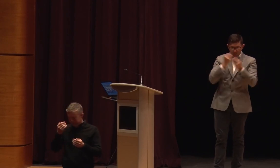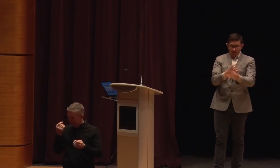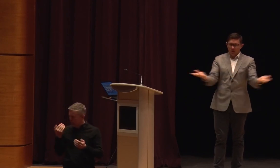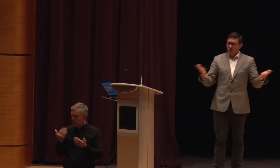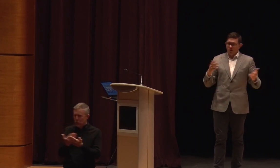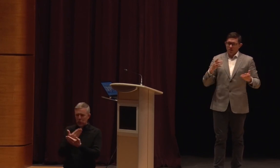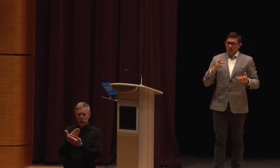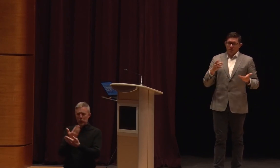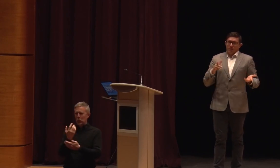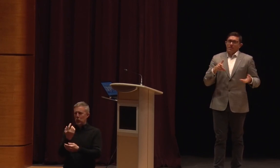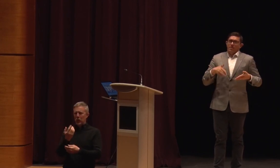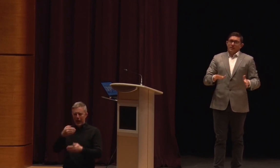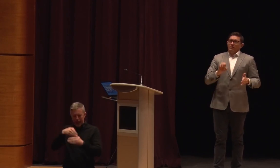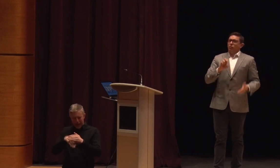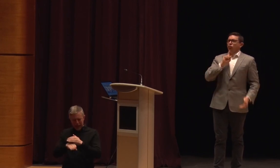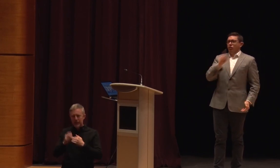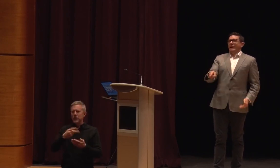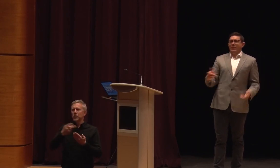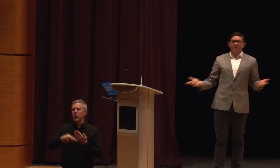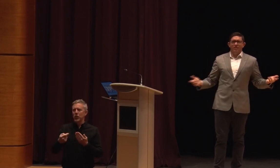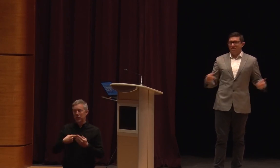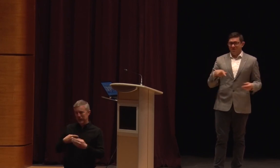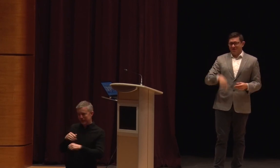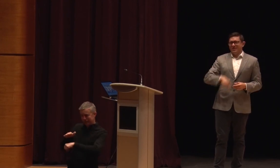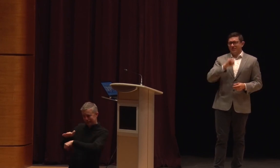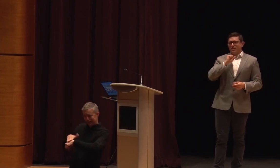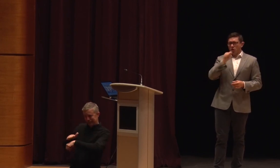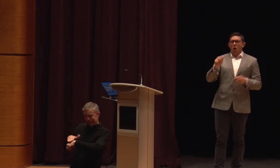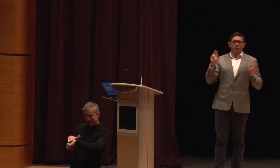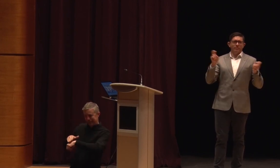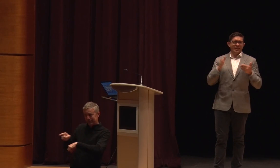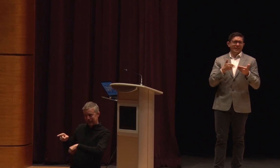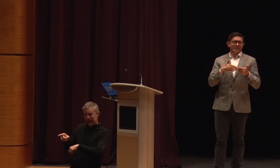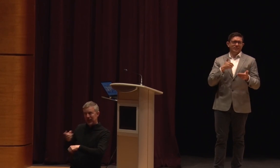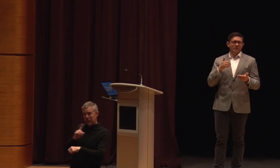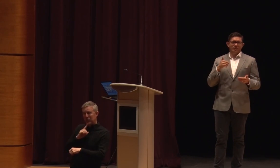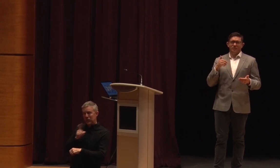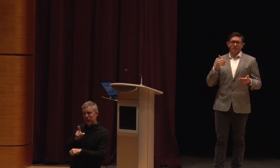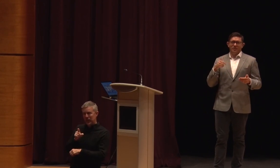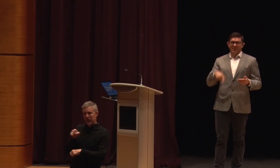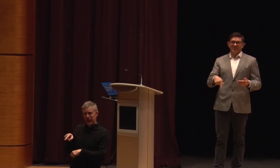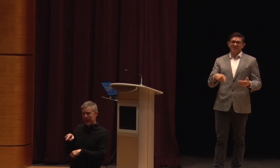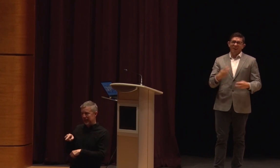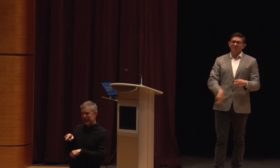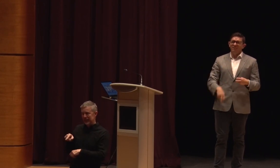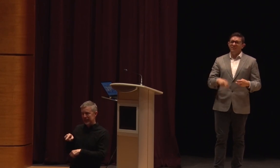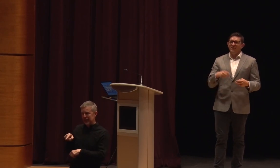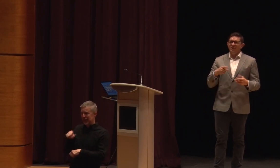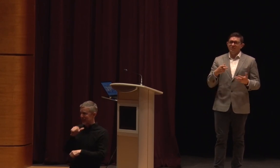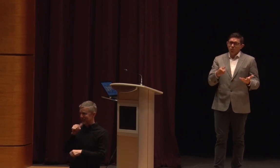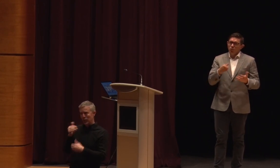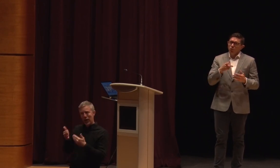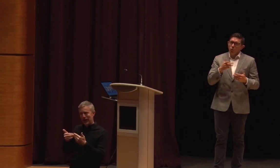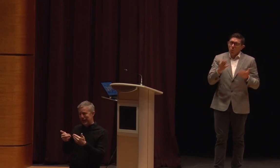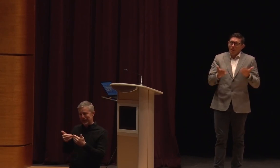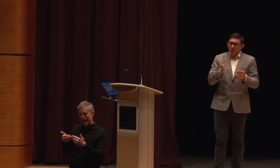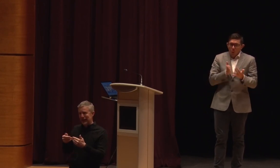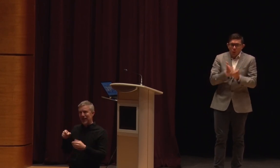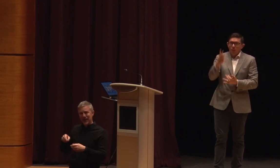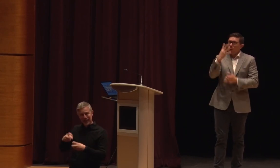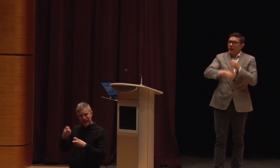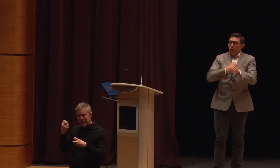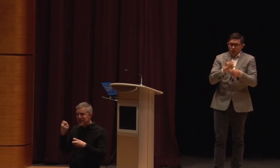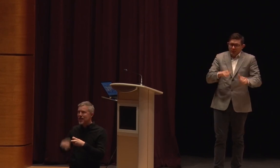time, typically I warn them, you know, let's be real, this is not going to be easy. This is